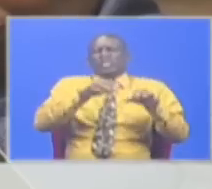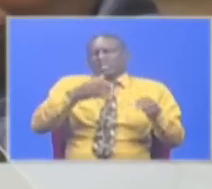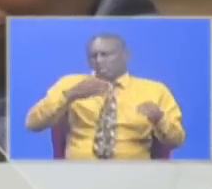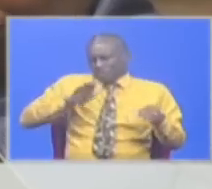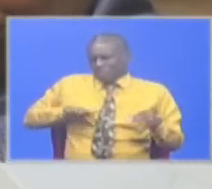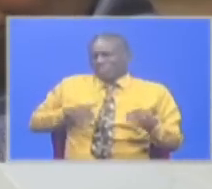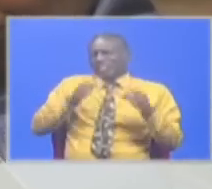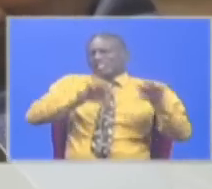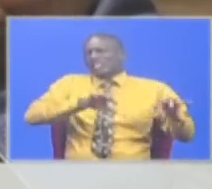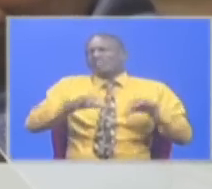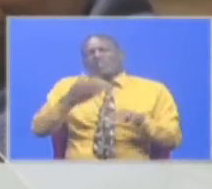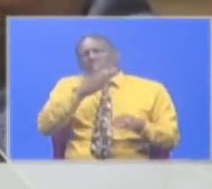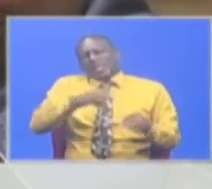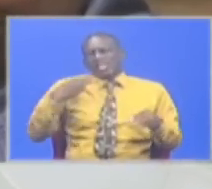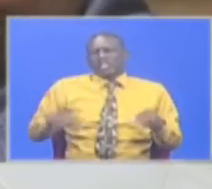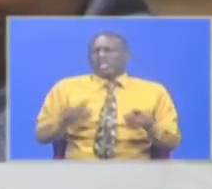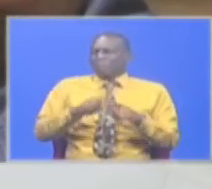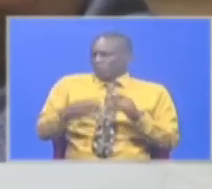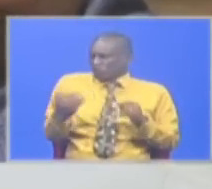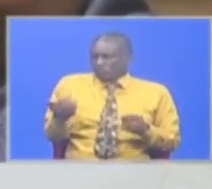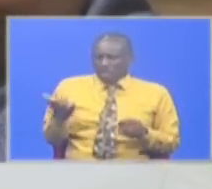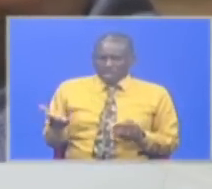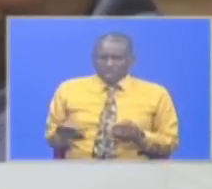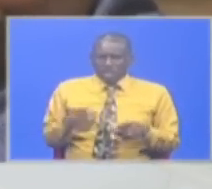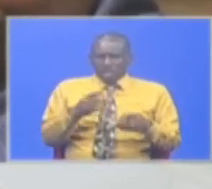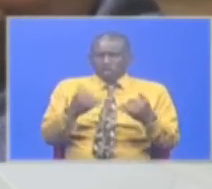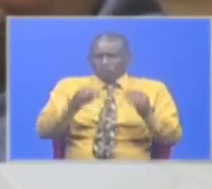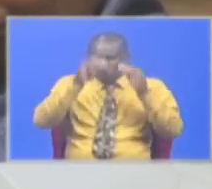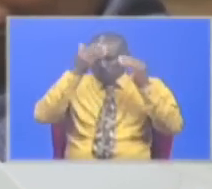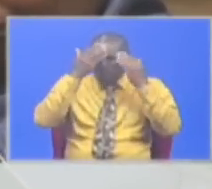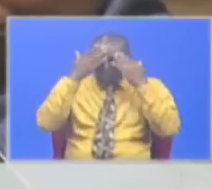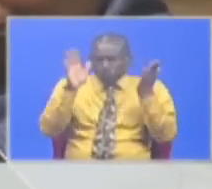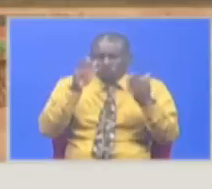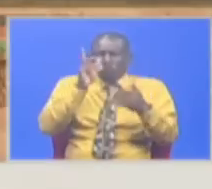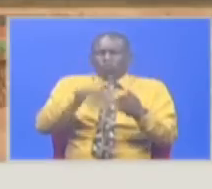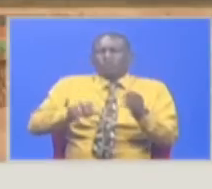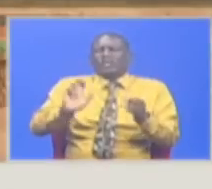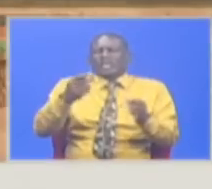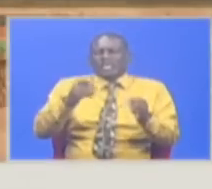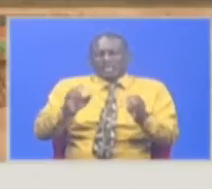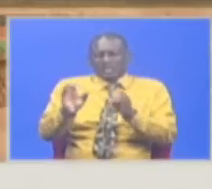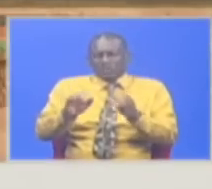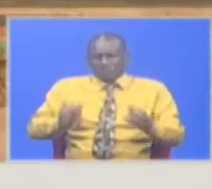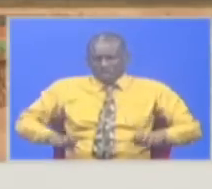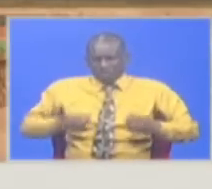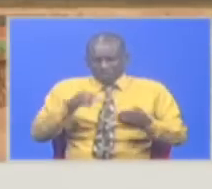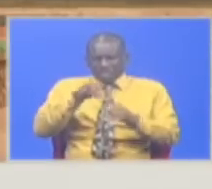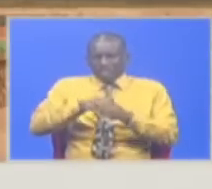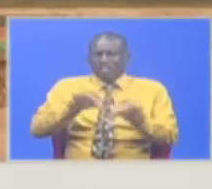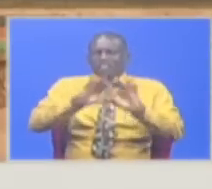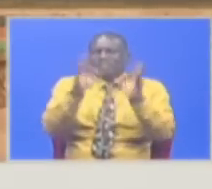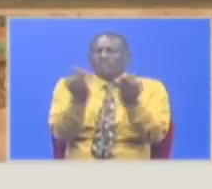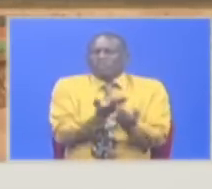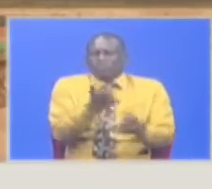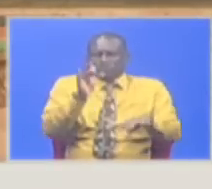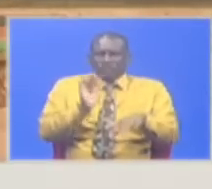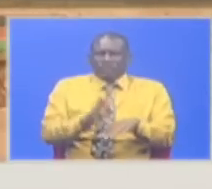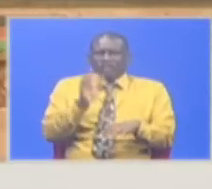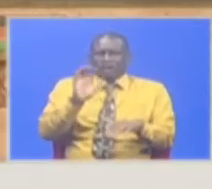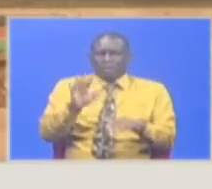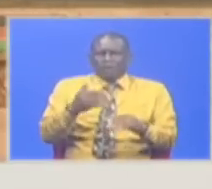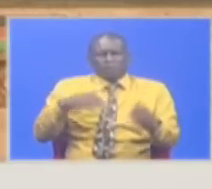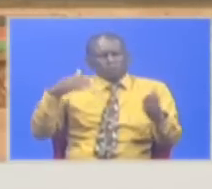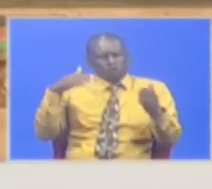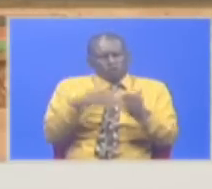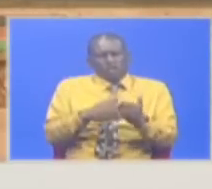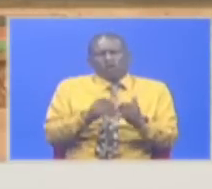kile. That is something painful inafanya tunashangaa kuchua. Ujitafu for Kenya we are living now. Now the families of those affected by the lockdown in Wuhan